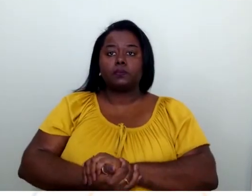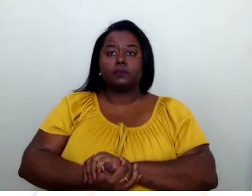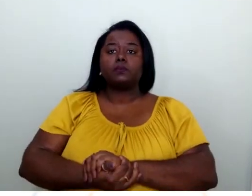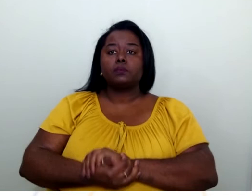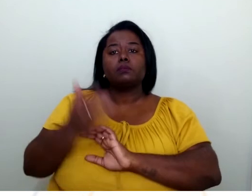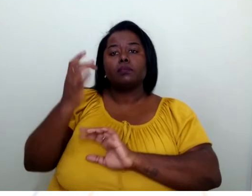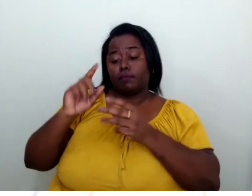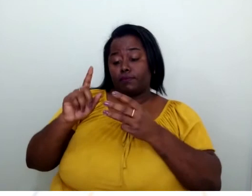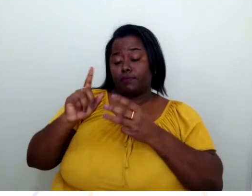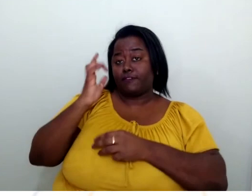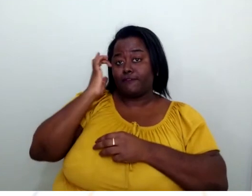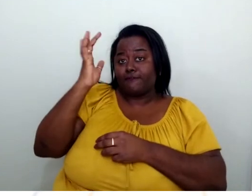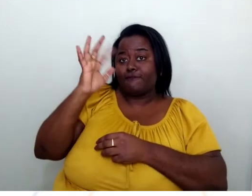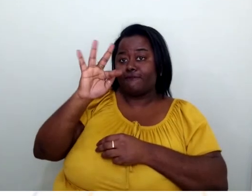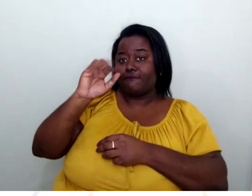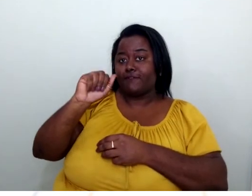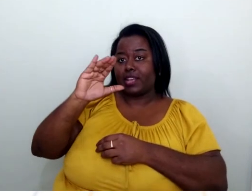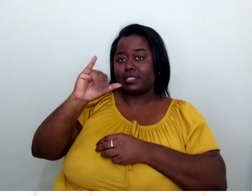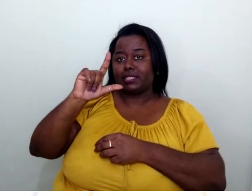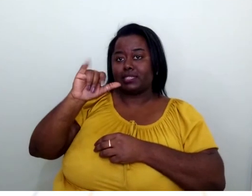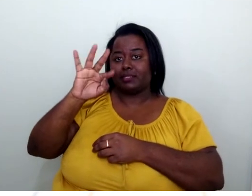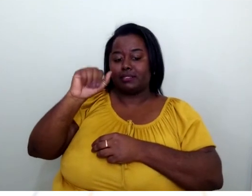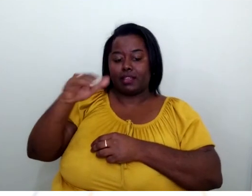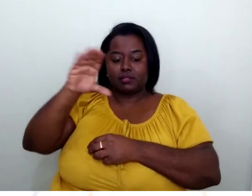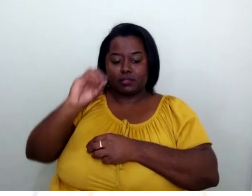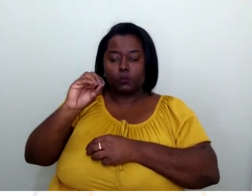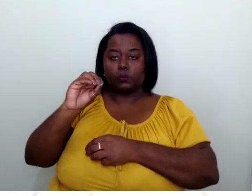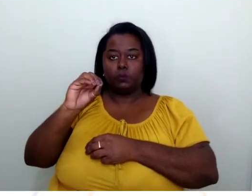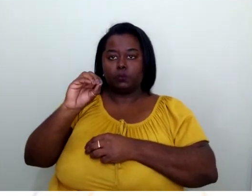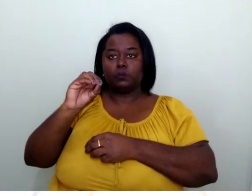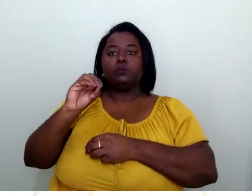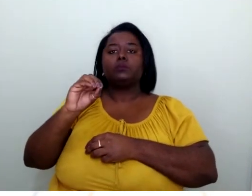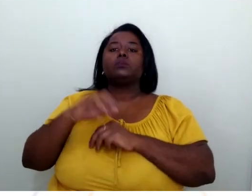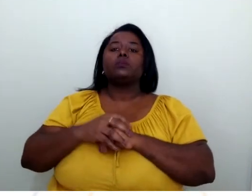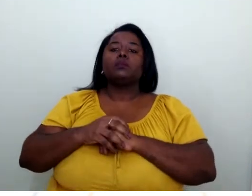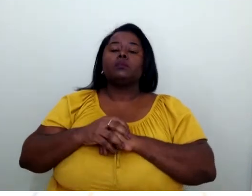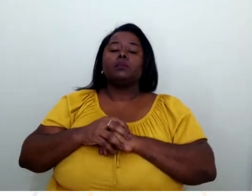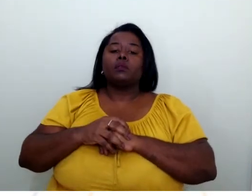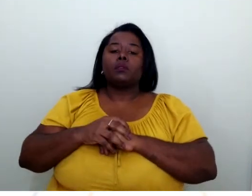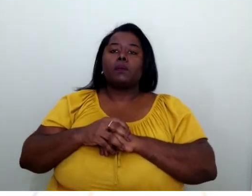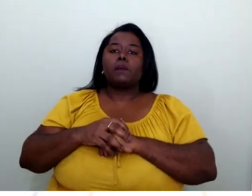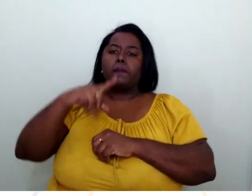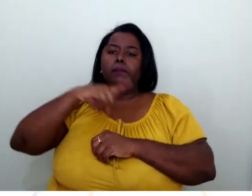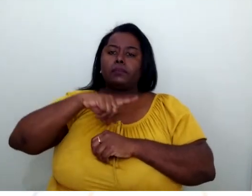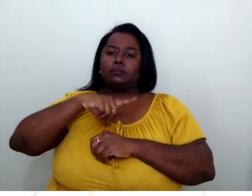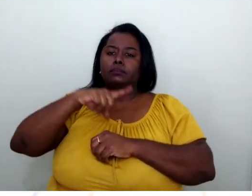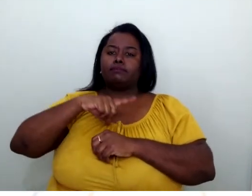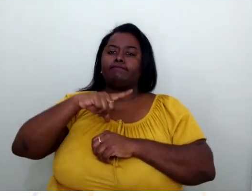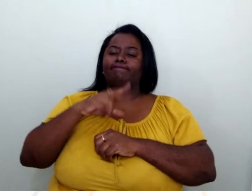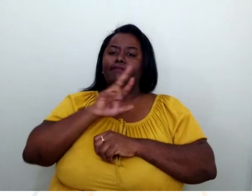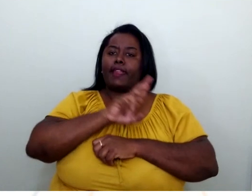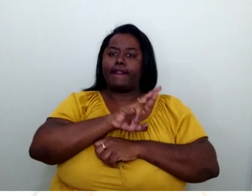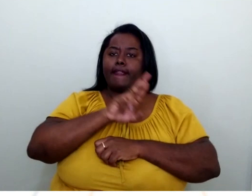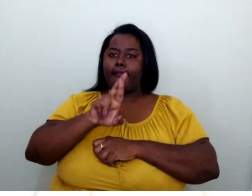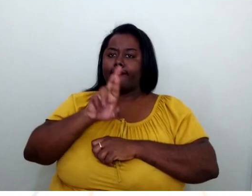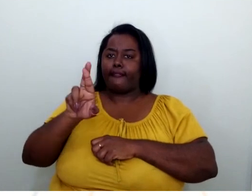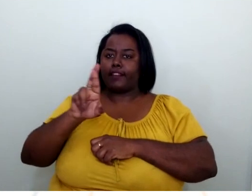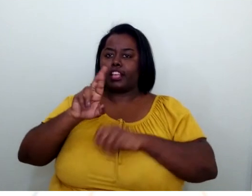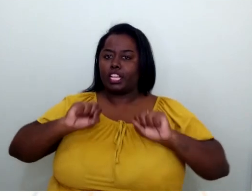guidelines for course. So how are we going to meaningfully work together? And again, how the entire class is creating these set